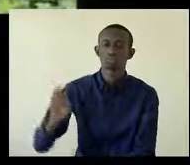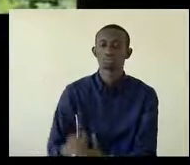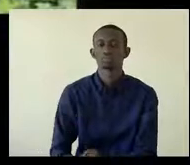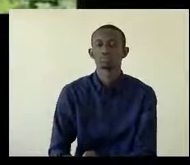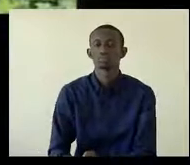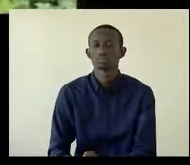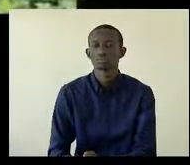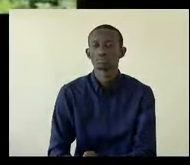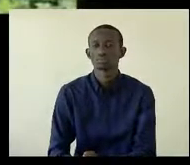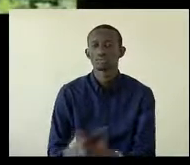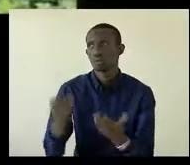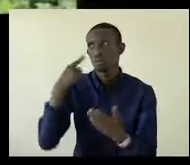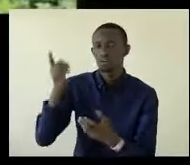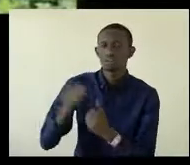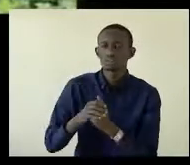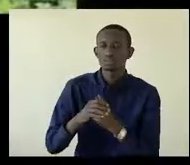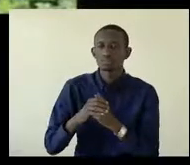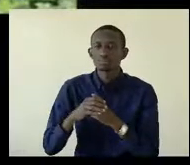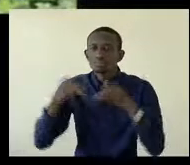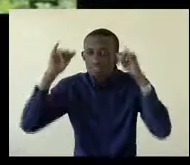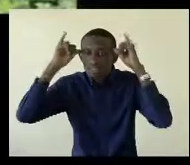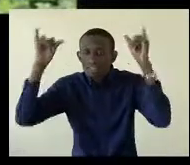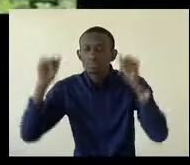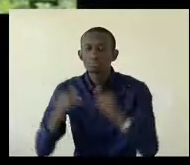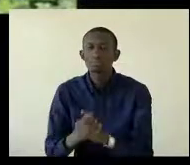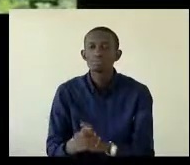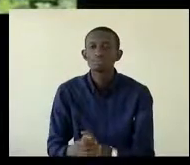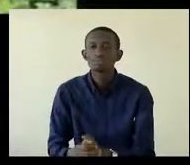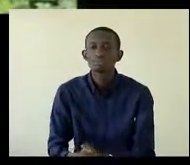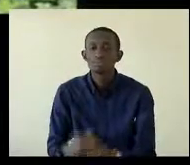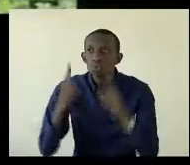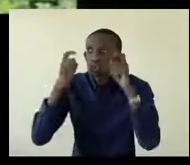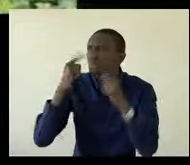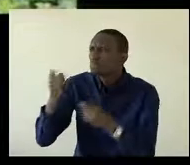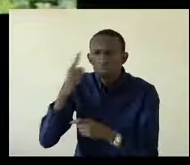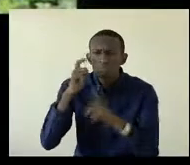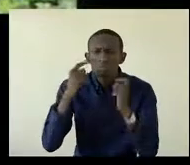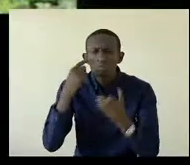Are they only the cows? Where do we put them? What does the picture tell you?